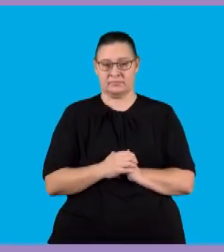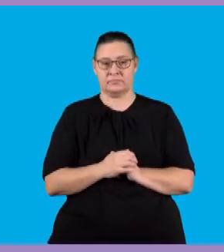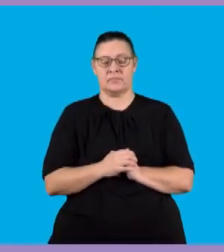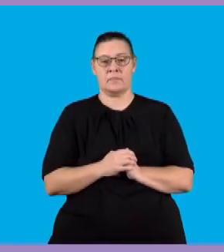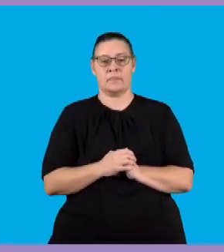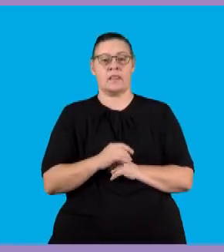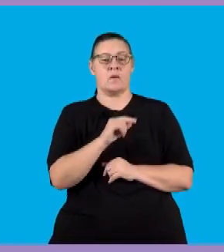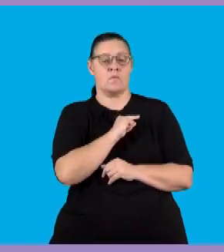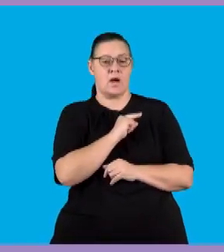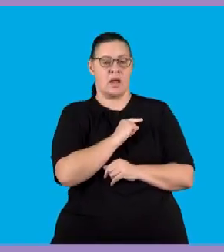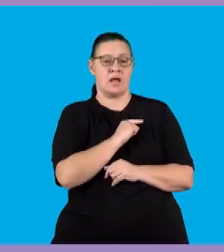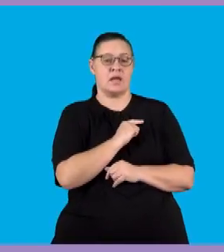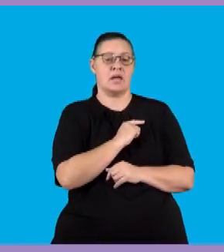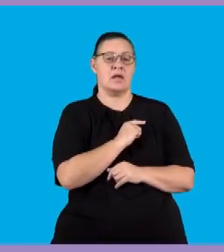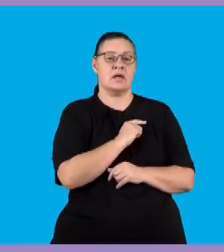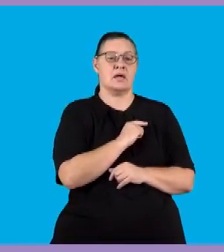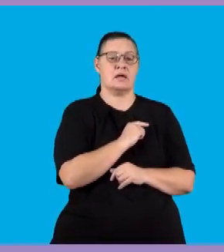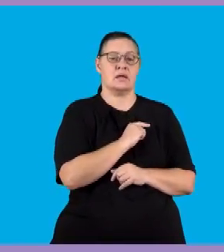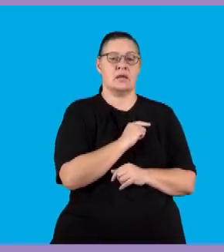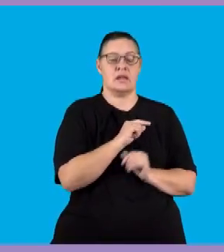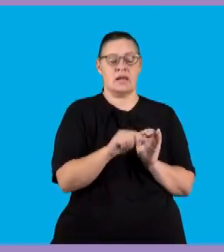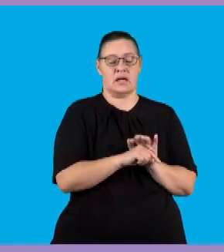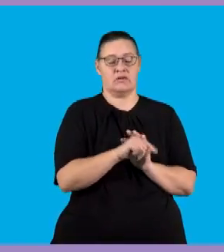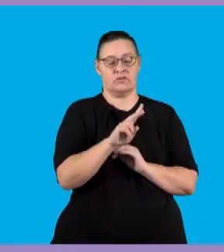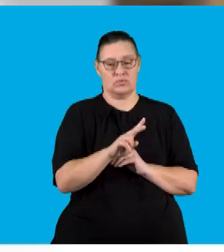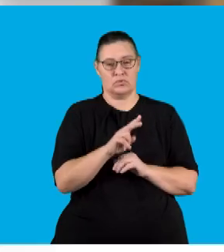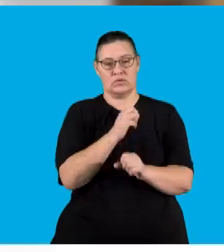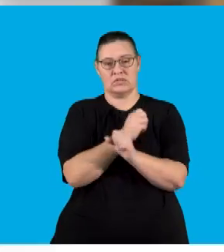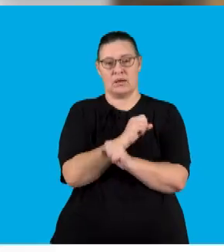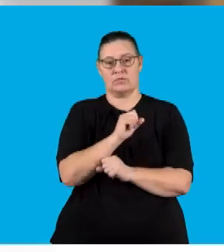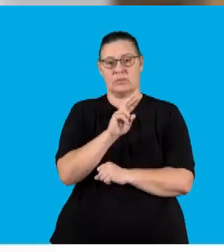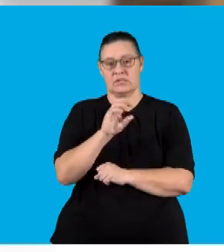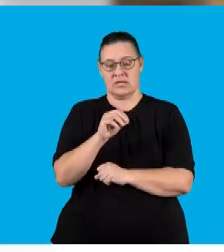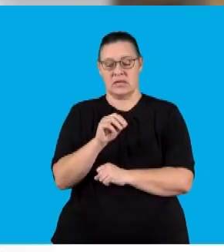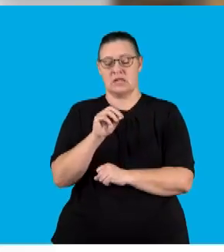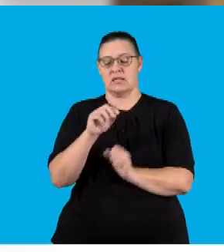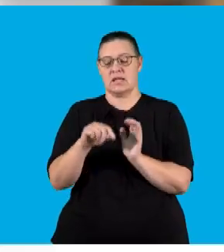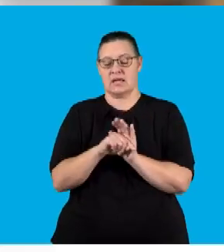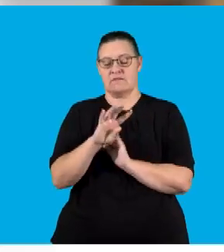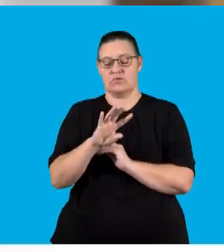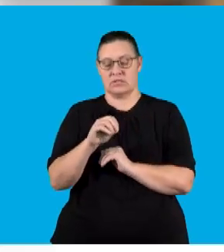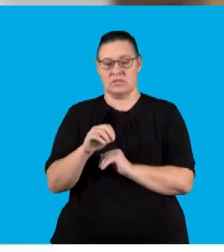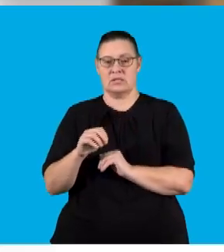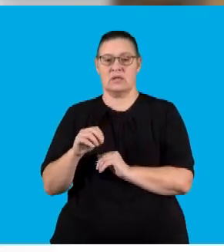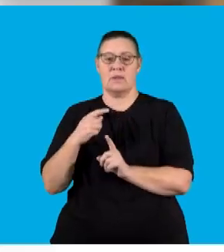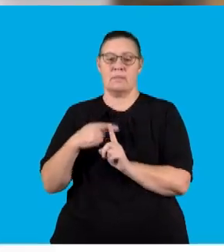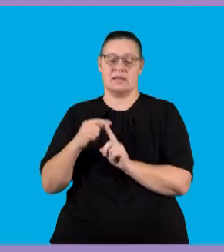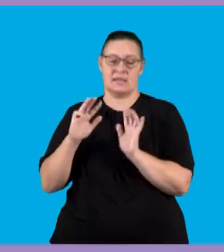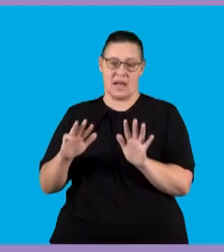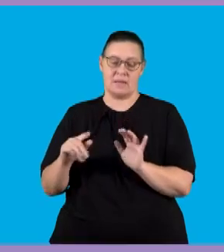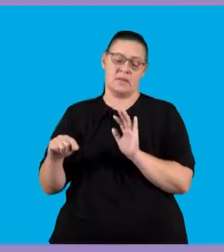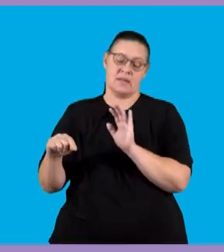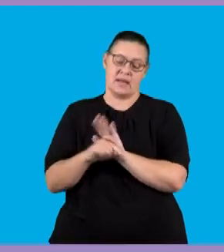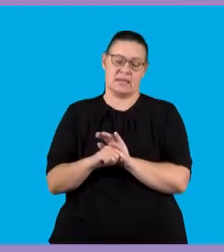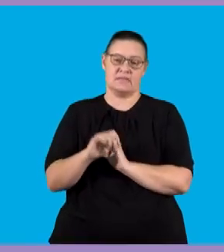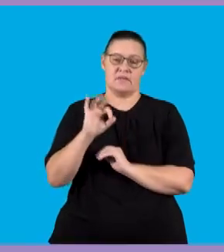So that is going to be our negative 31. Why? Because negative 2 multiplied by 20 is a negative 40. And when we add